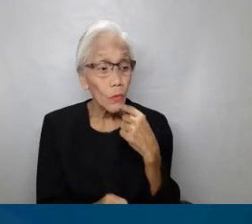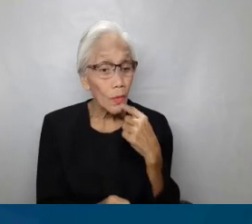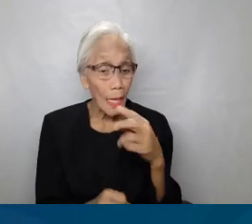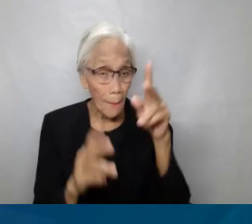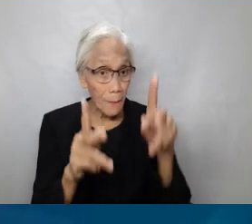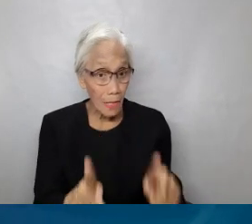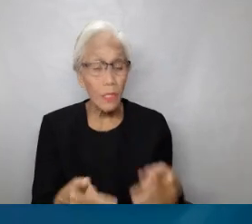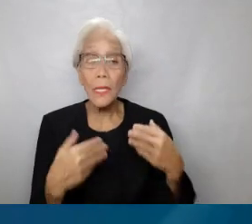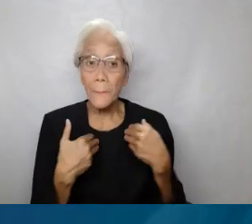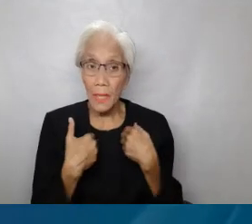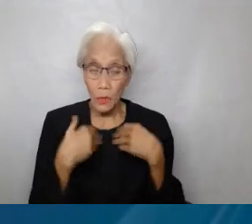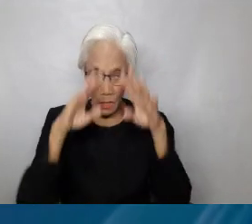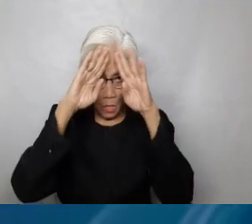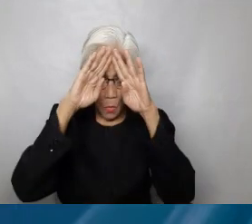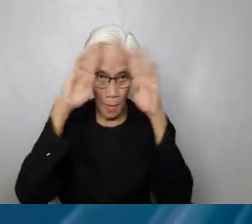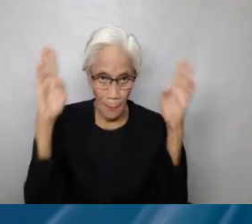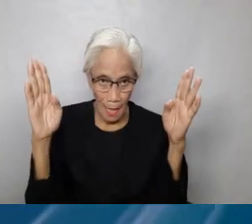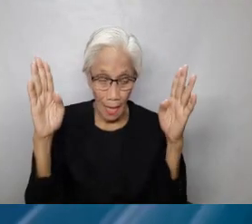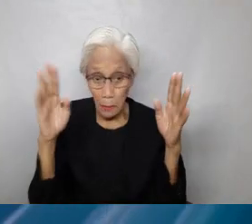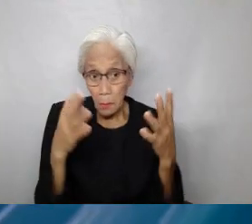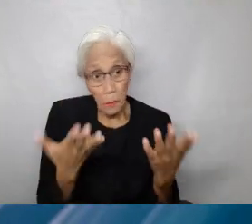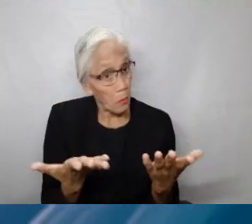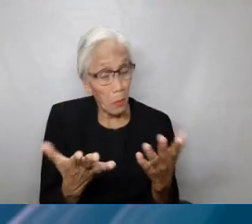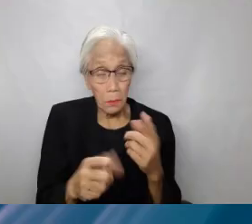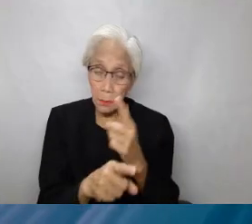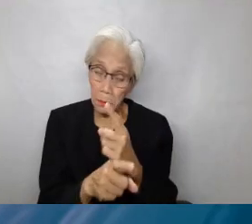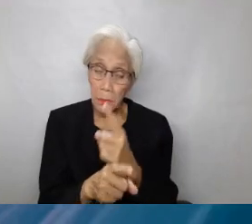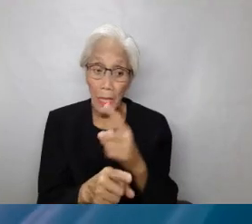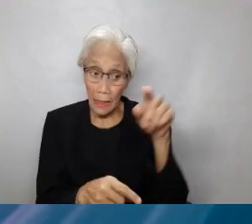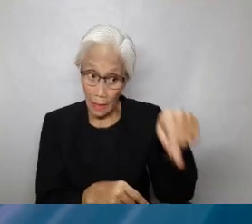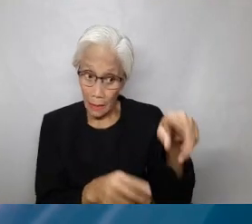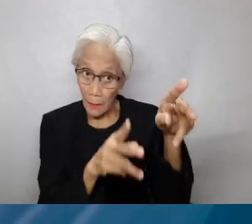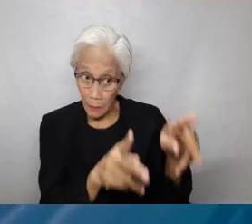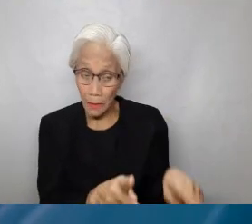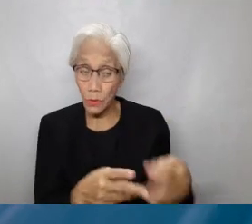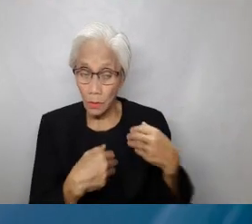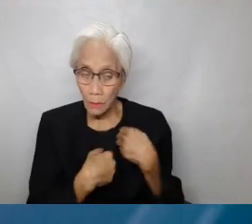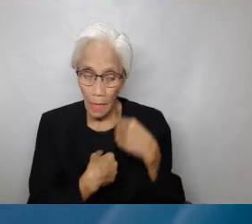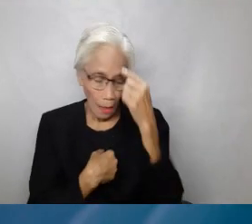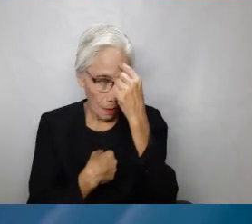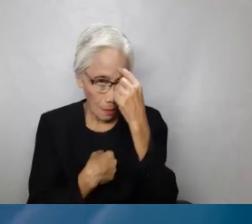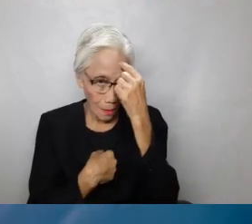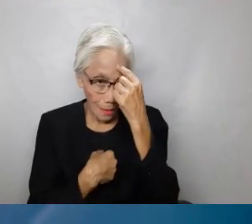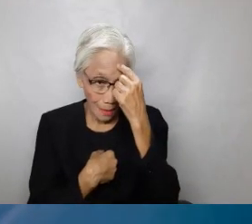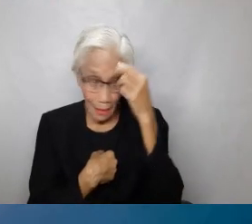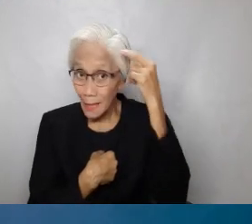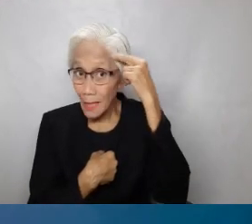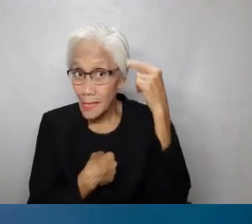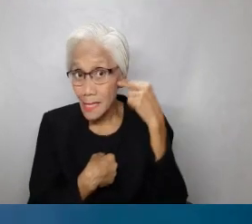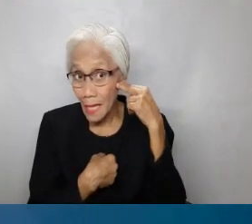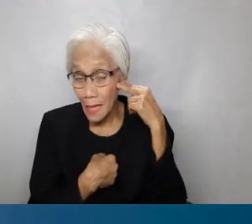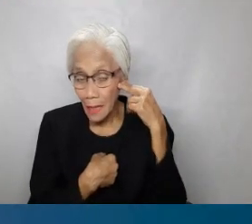the ability to tell a person that he has an open mind, when in fact, that